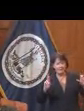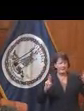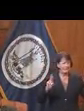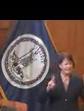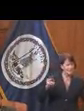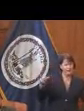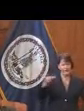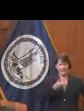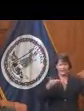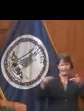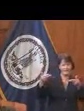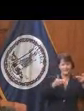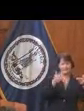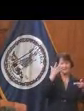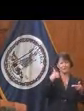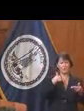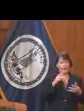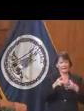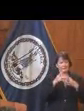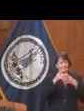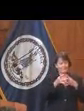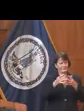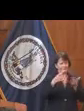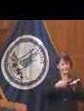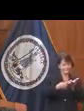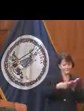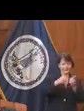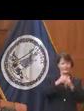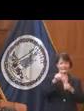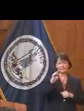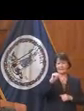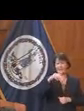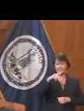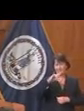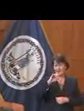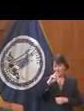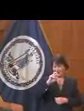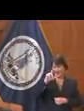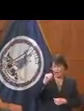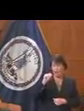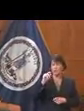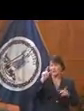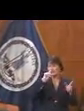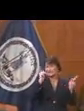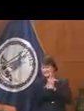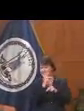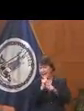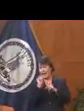McCarran-Ferguson appeal, first advanced by Democrat Tom Garrett, to find ways to drive the